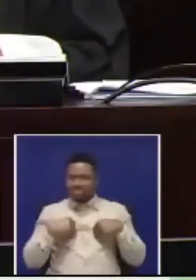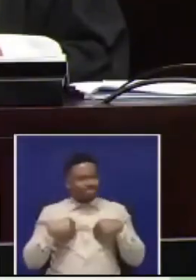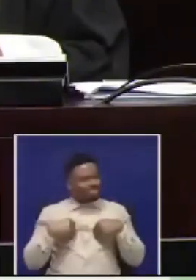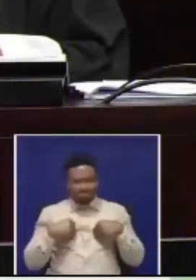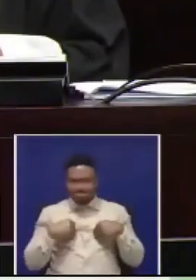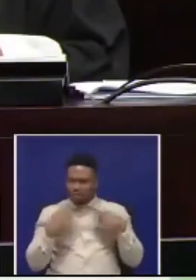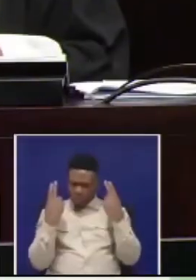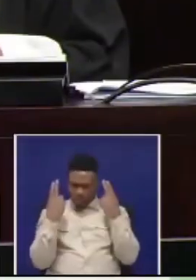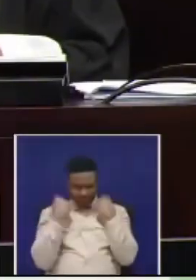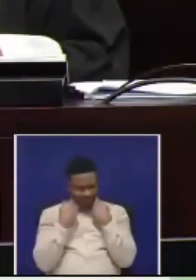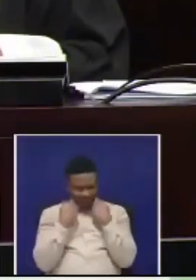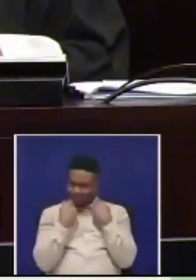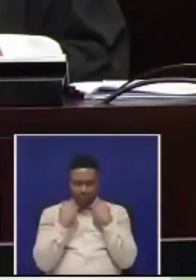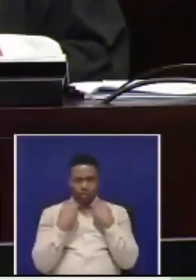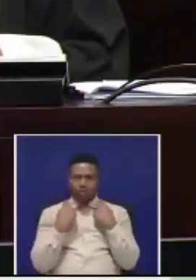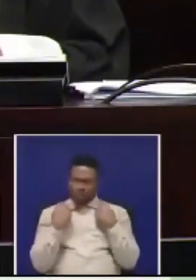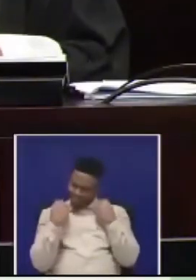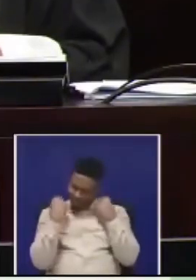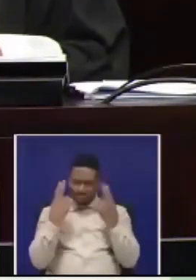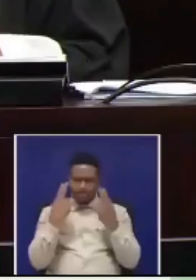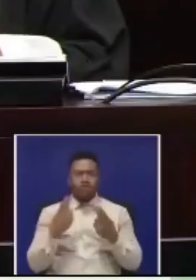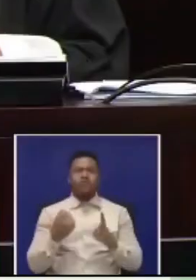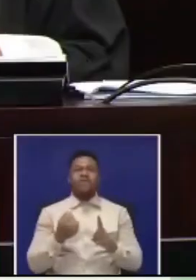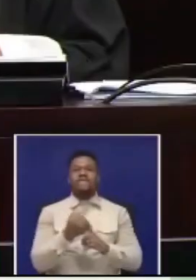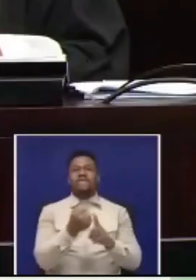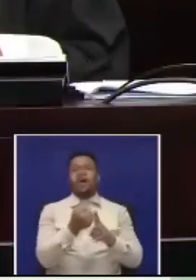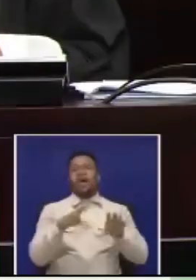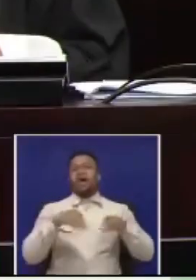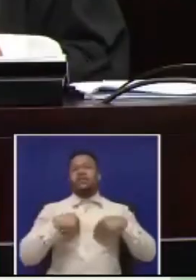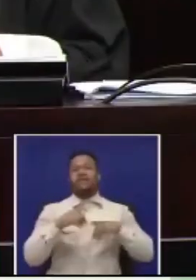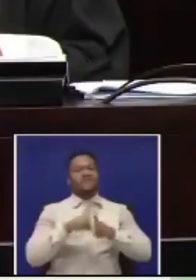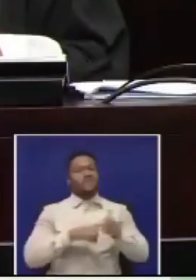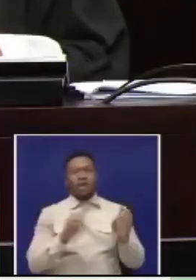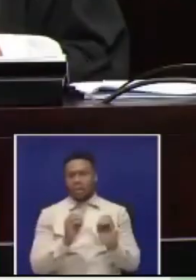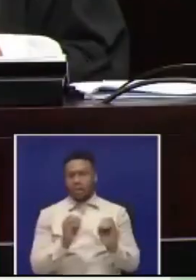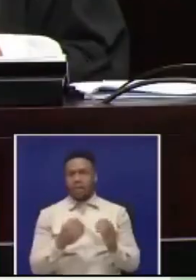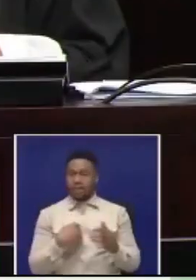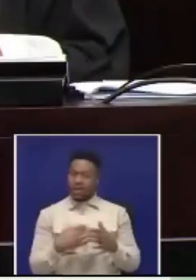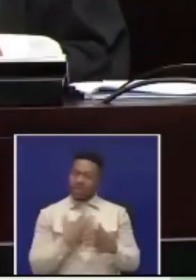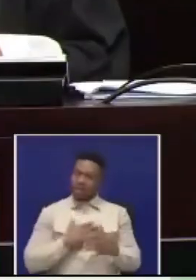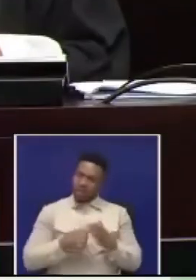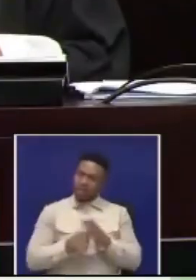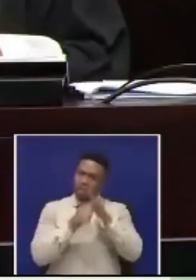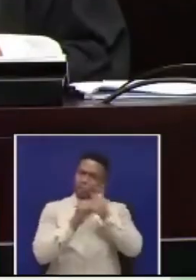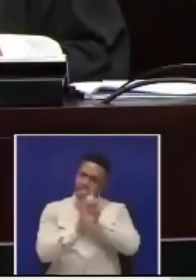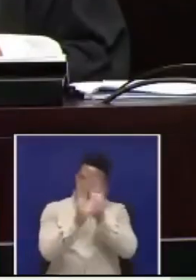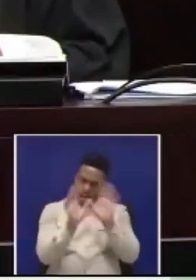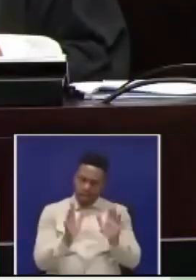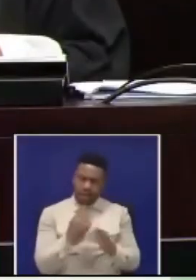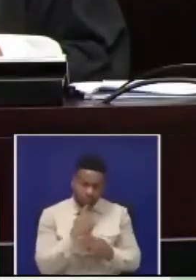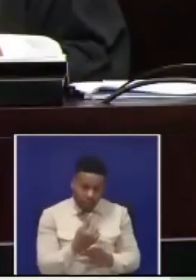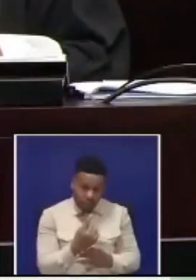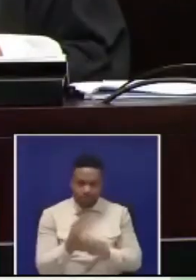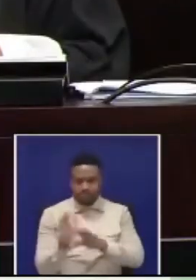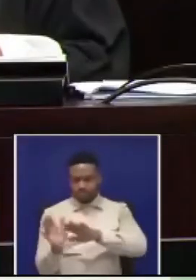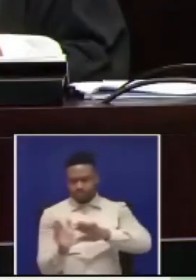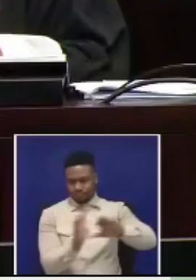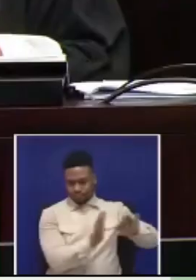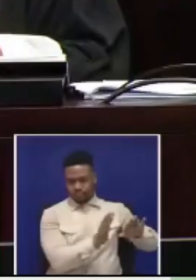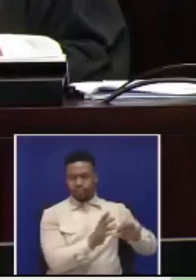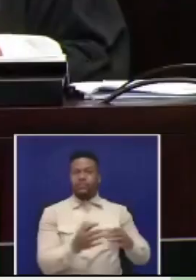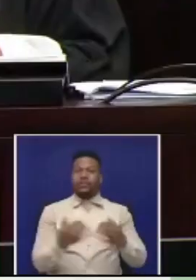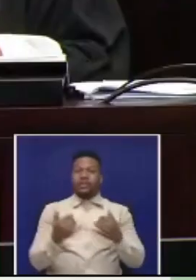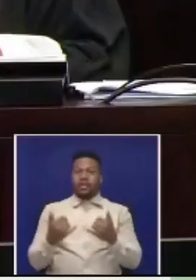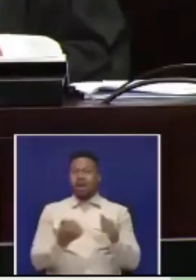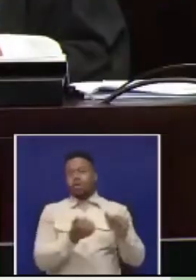this council up for failure. And I thought it was just important to clarify that. But back to the issue at hand, during this special sitting of this